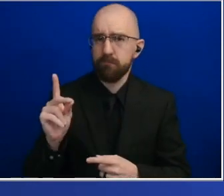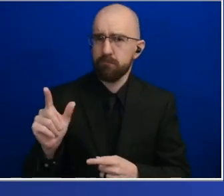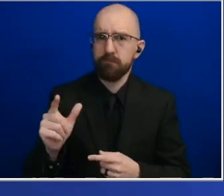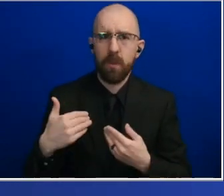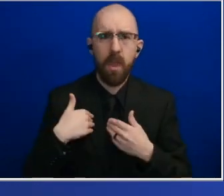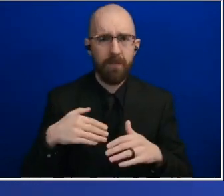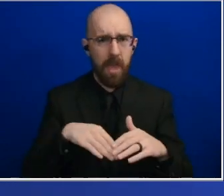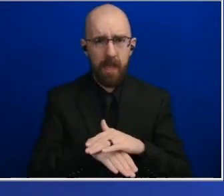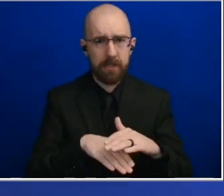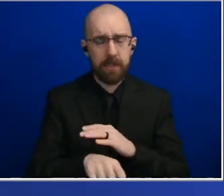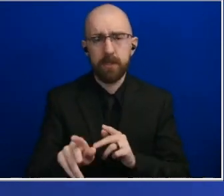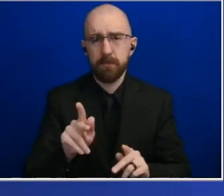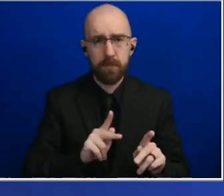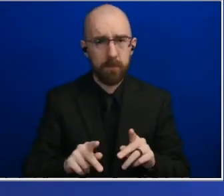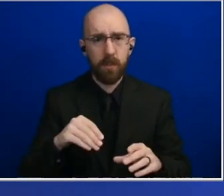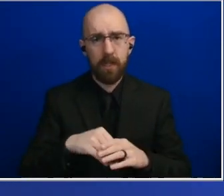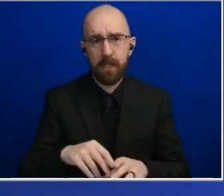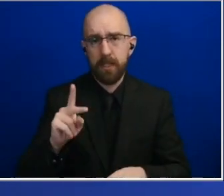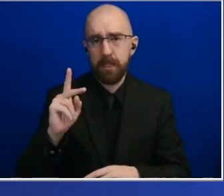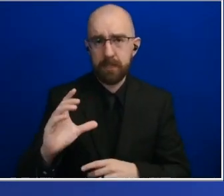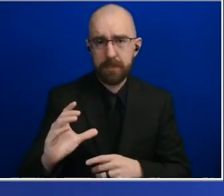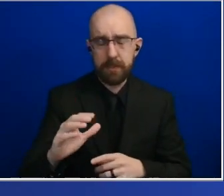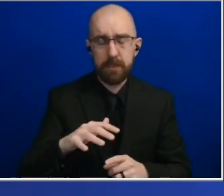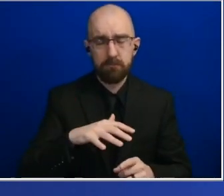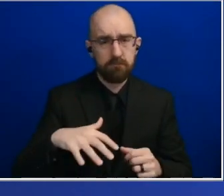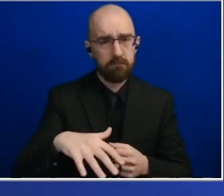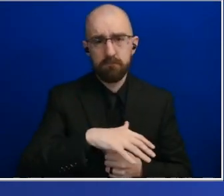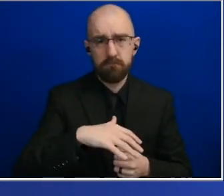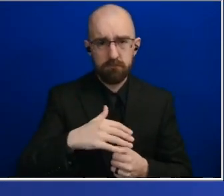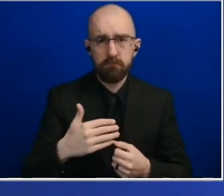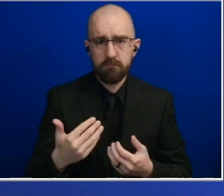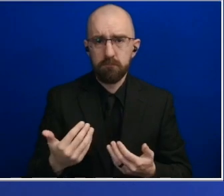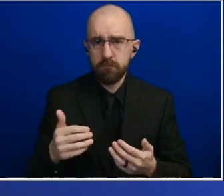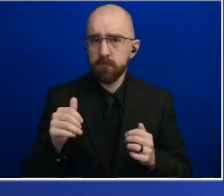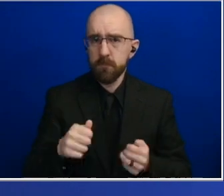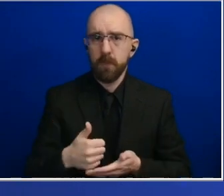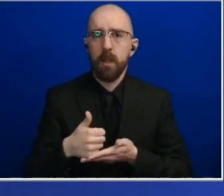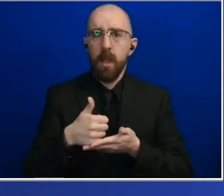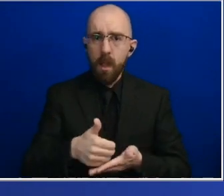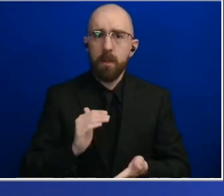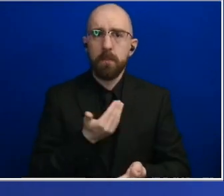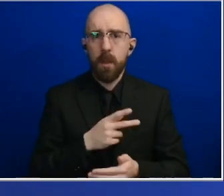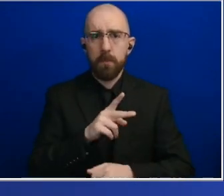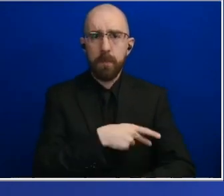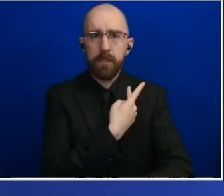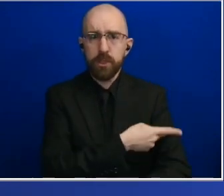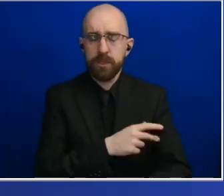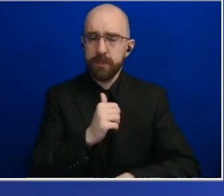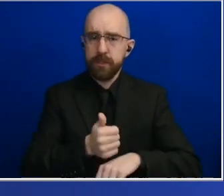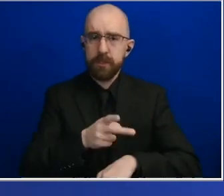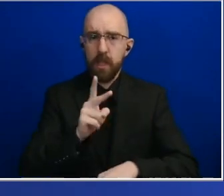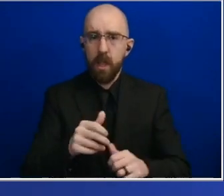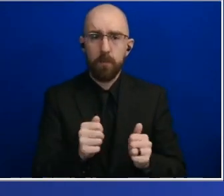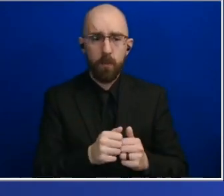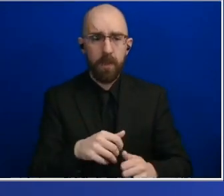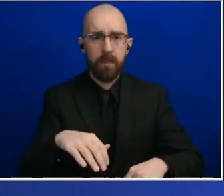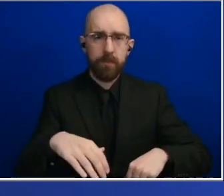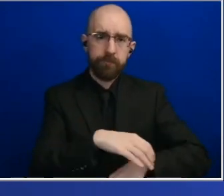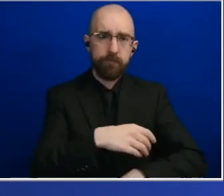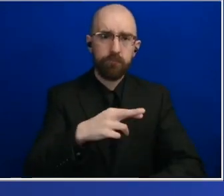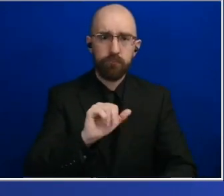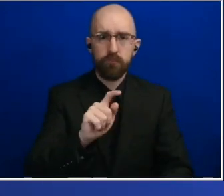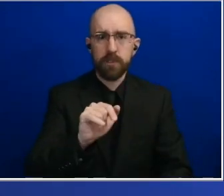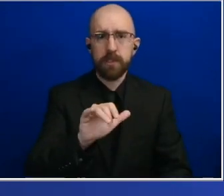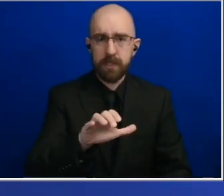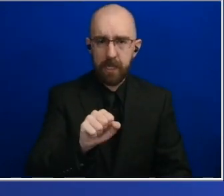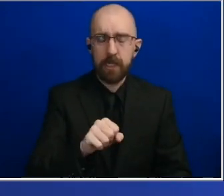people in Kansas City that can help our patients get set up with these prosthetics. I will oftentimes, if I'm